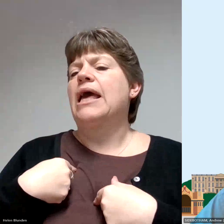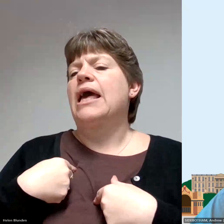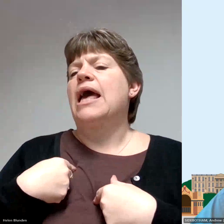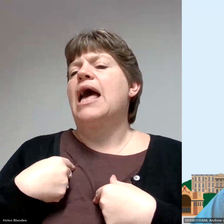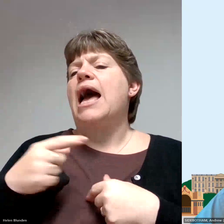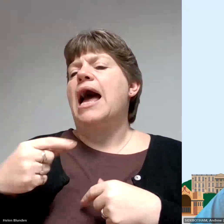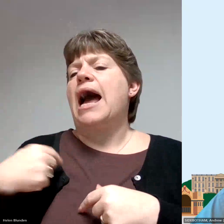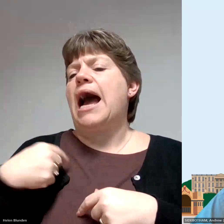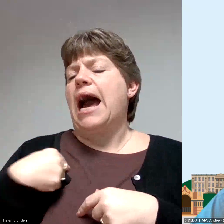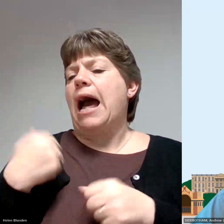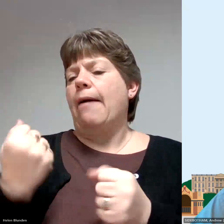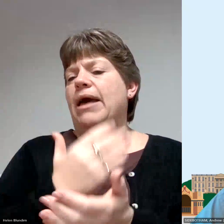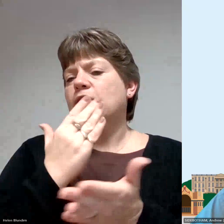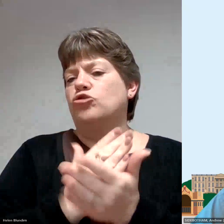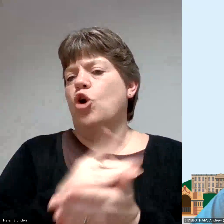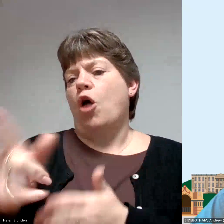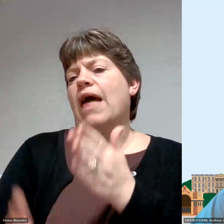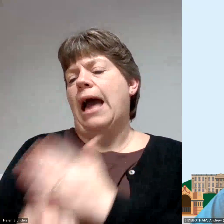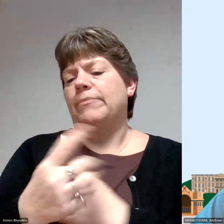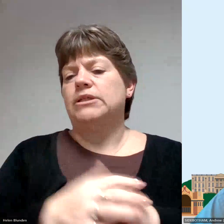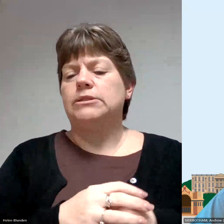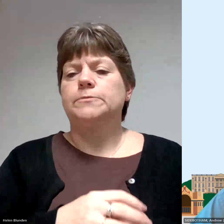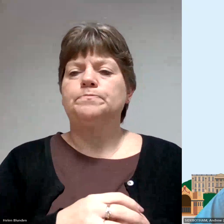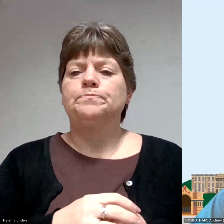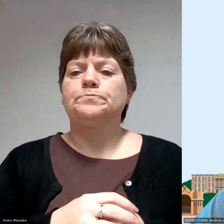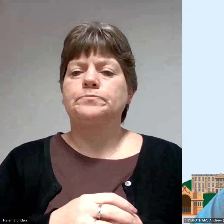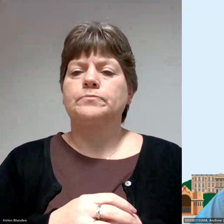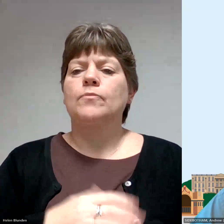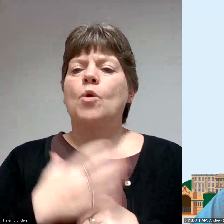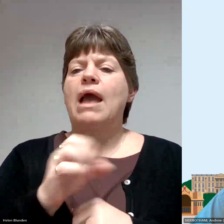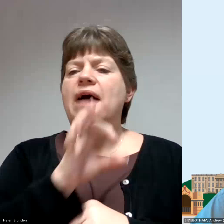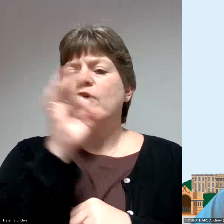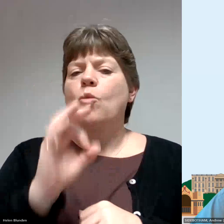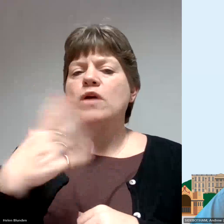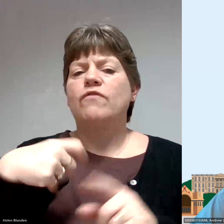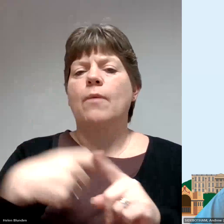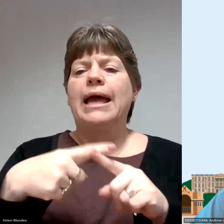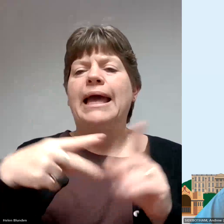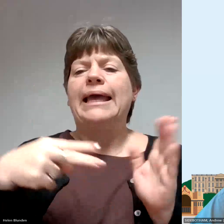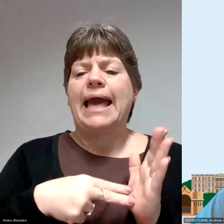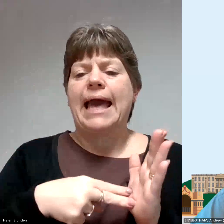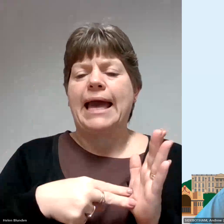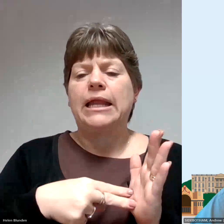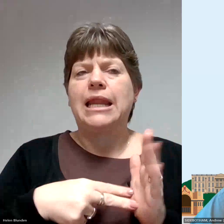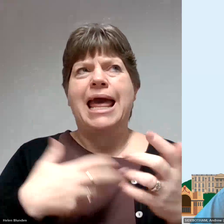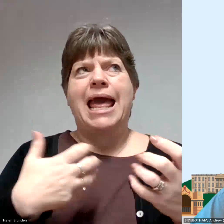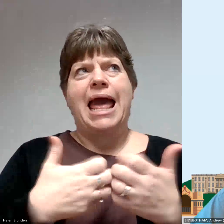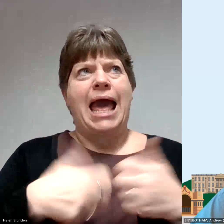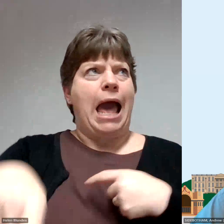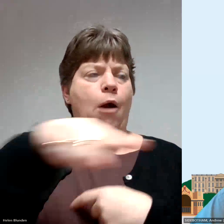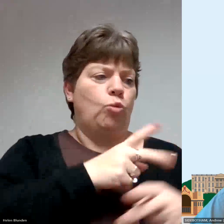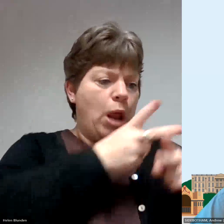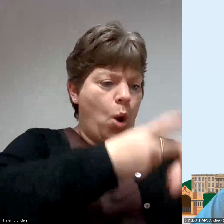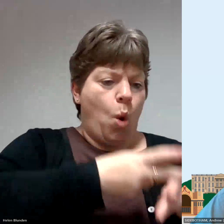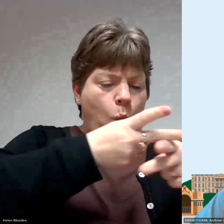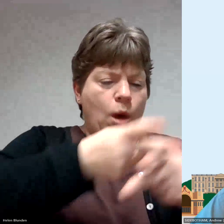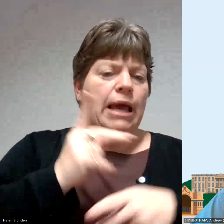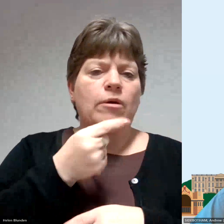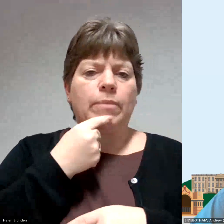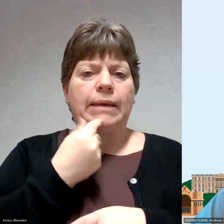ddicb.inquiries@nhs.net and I'll make sure that happens. So we have a question from Ken Davis. How do we look after people who have